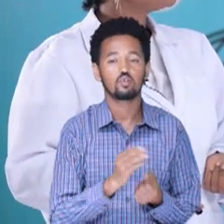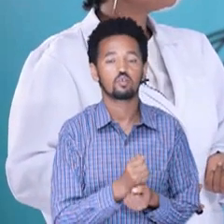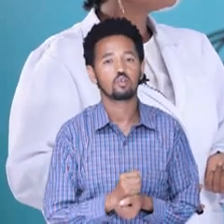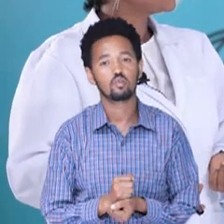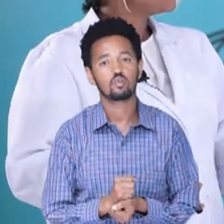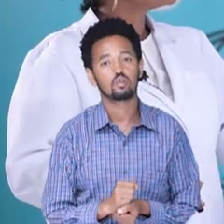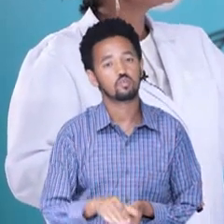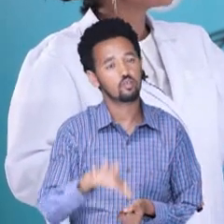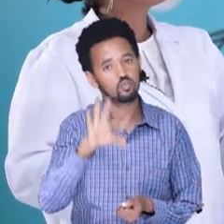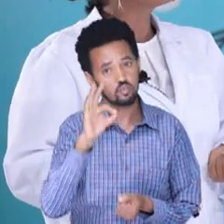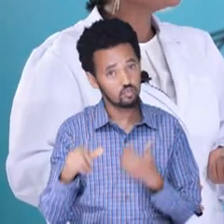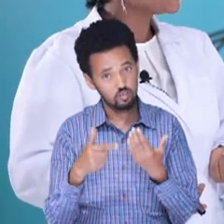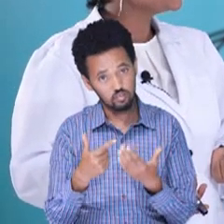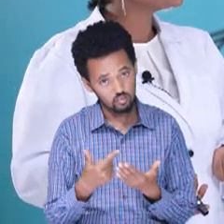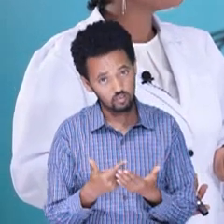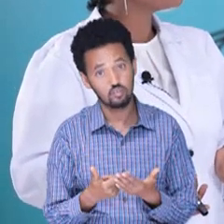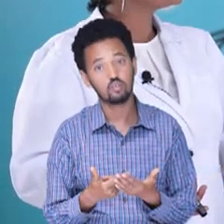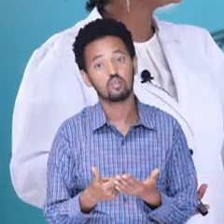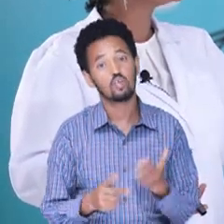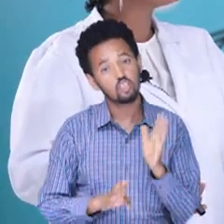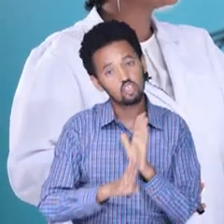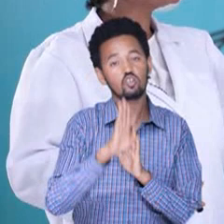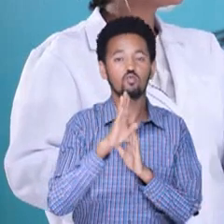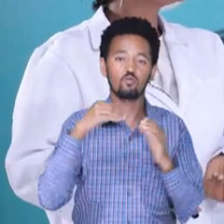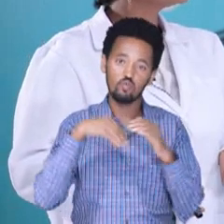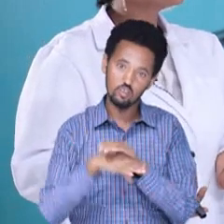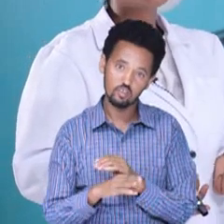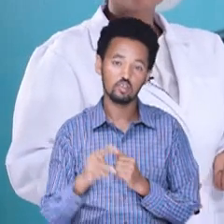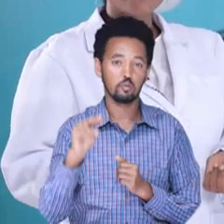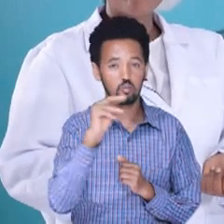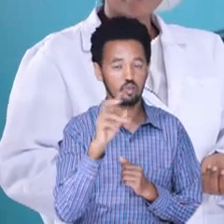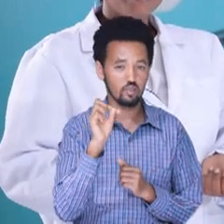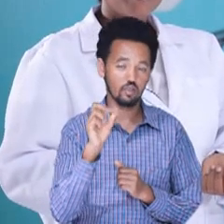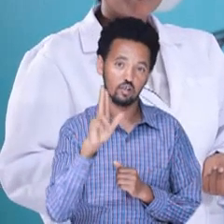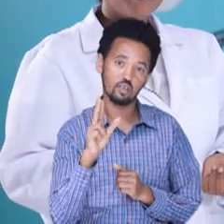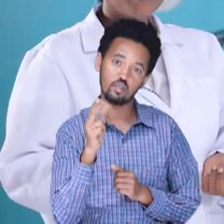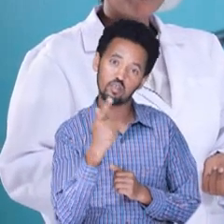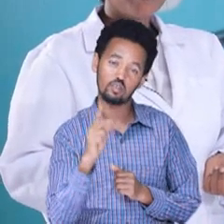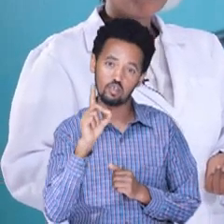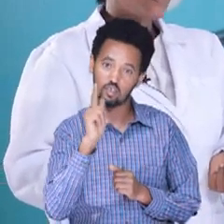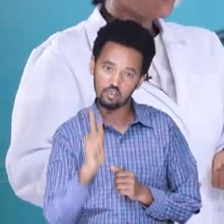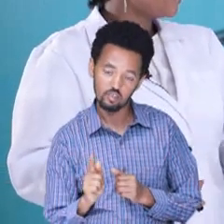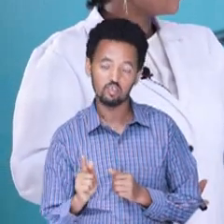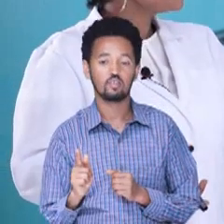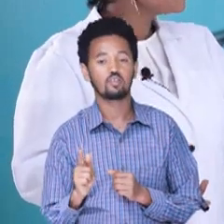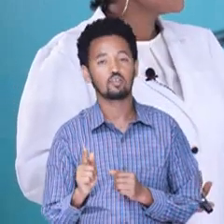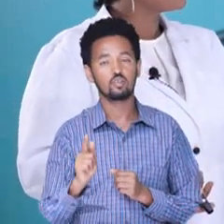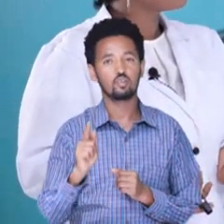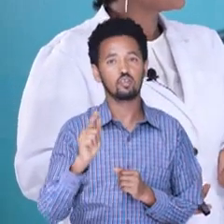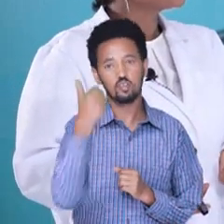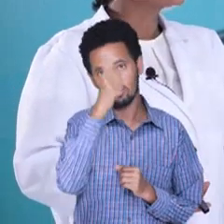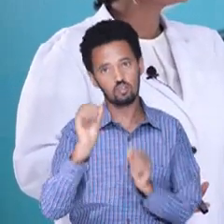vegetation. This type of vegetation develops in the Mediterranean climate. In